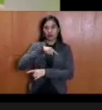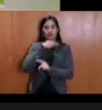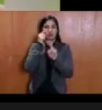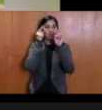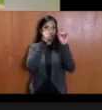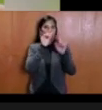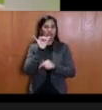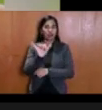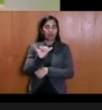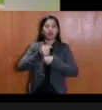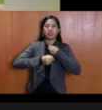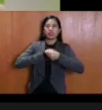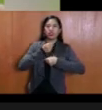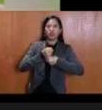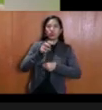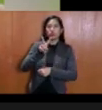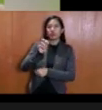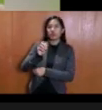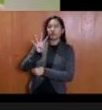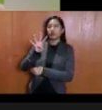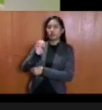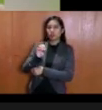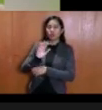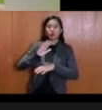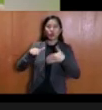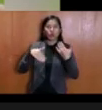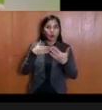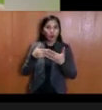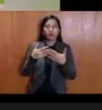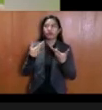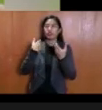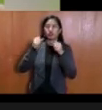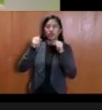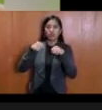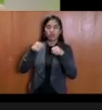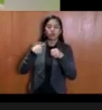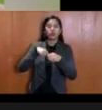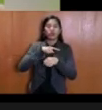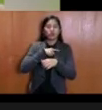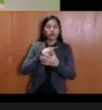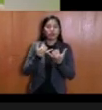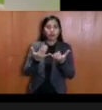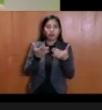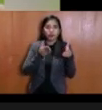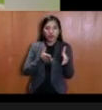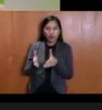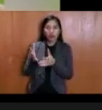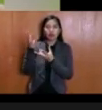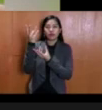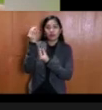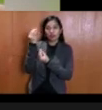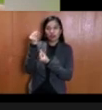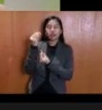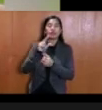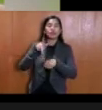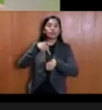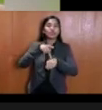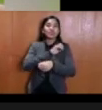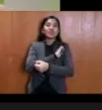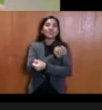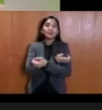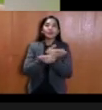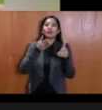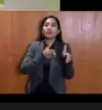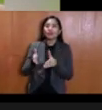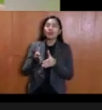by 2040, and we are even adjusting it. No, we are crafting now the updated Philippine Energy Plan.